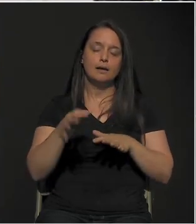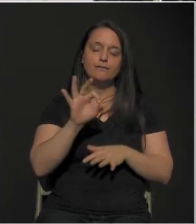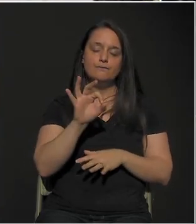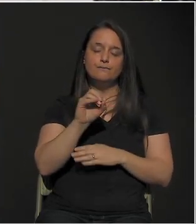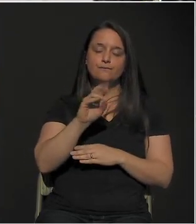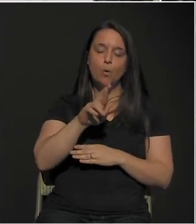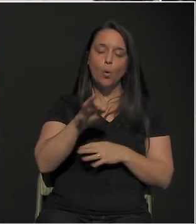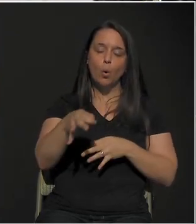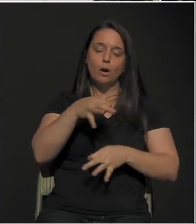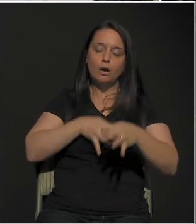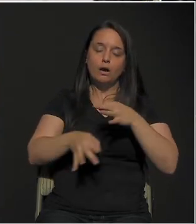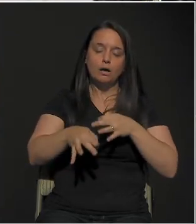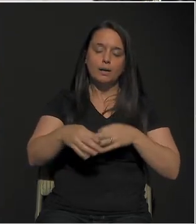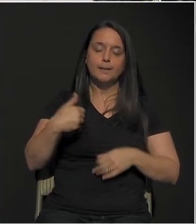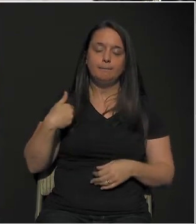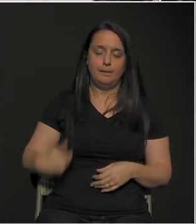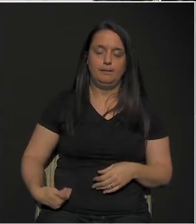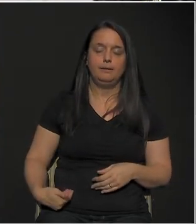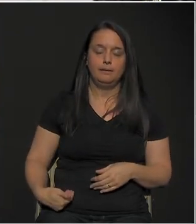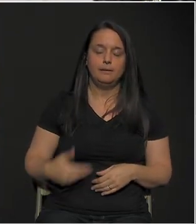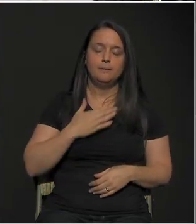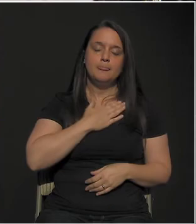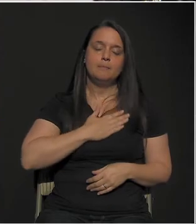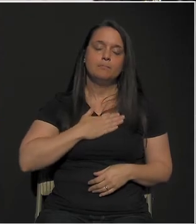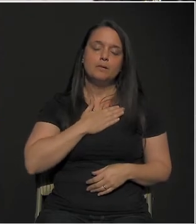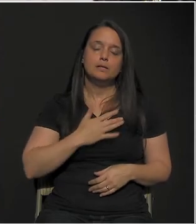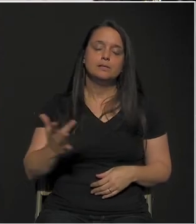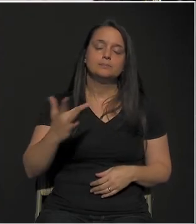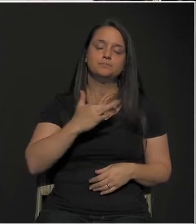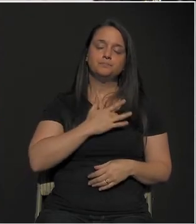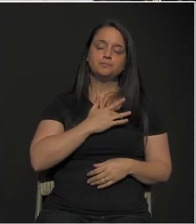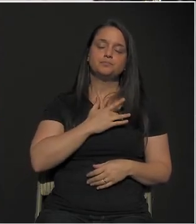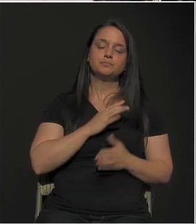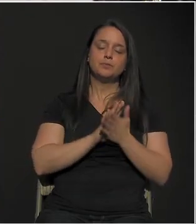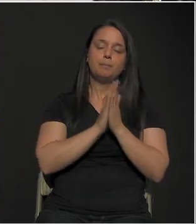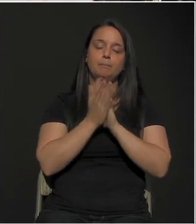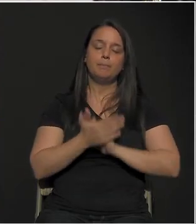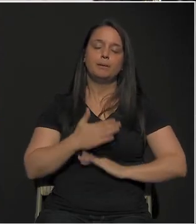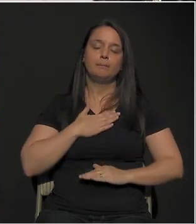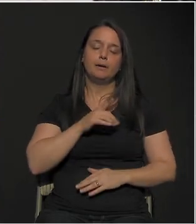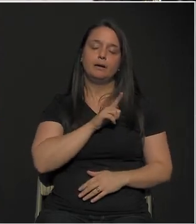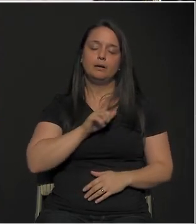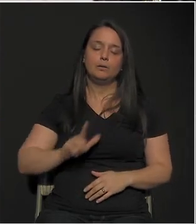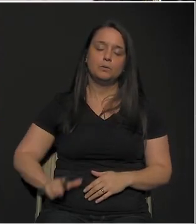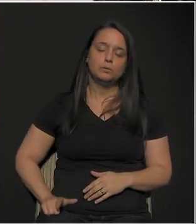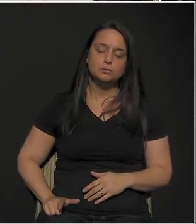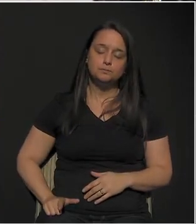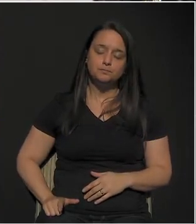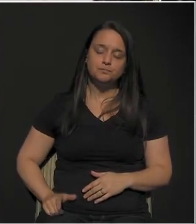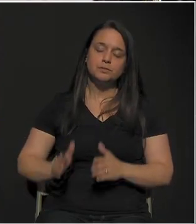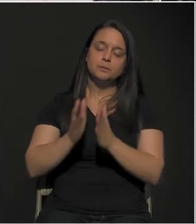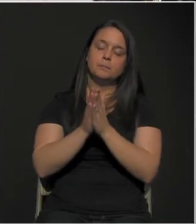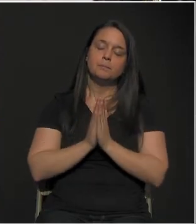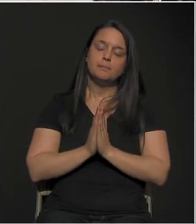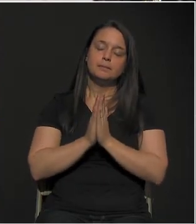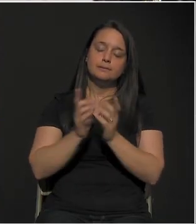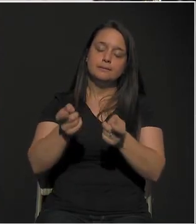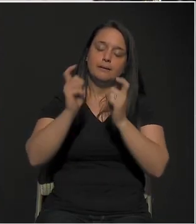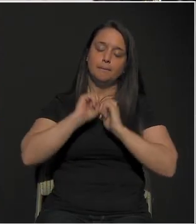me. Please come into my heart and be the Lord of my life. Please give me